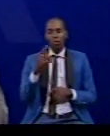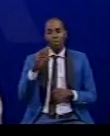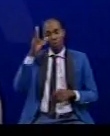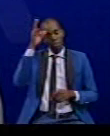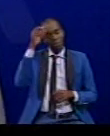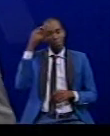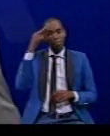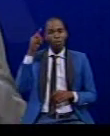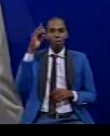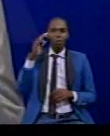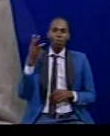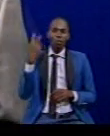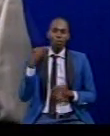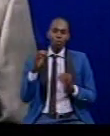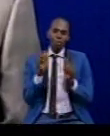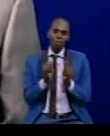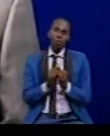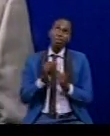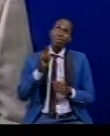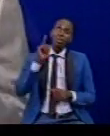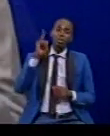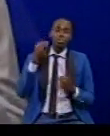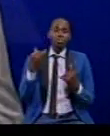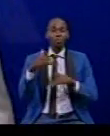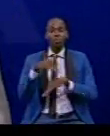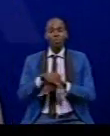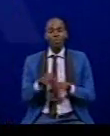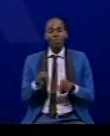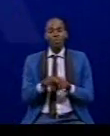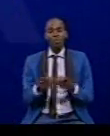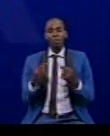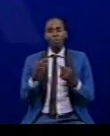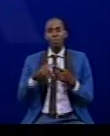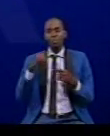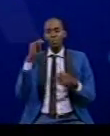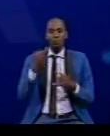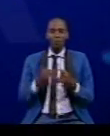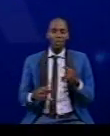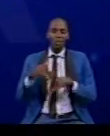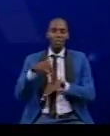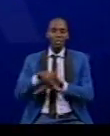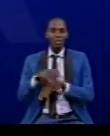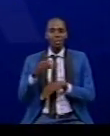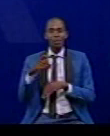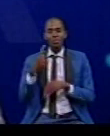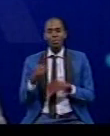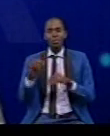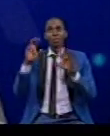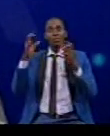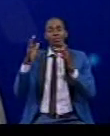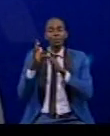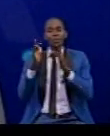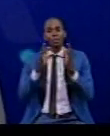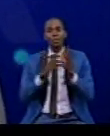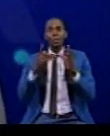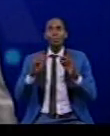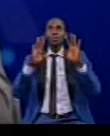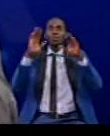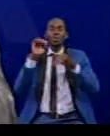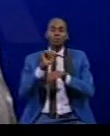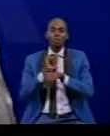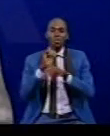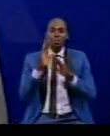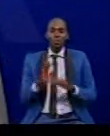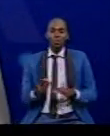morning, it will be ministers, church workers, and professional conference by